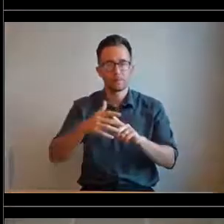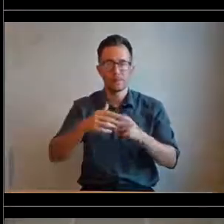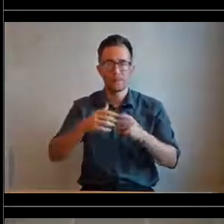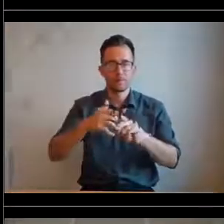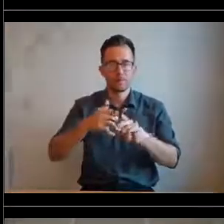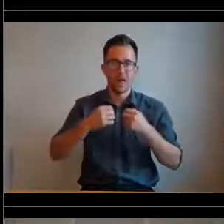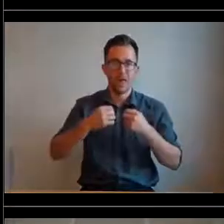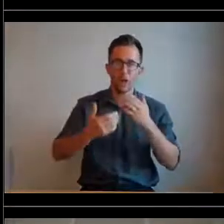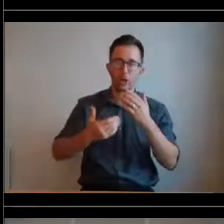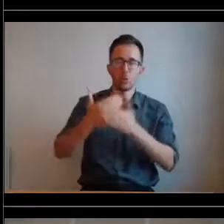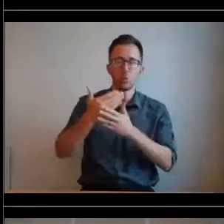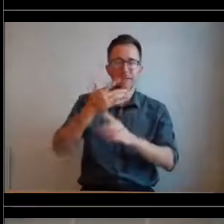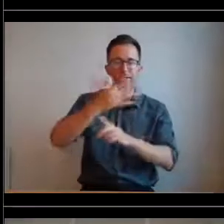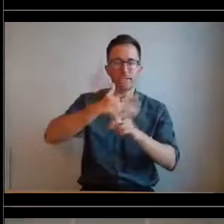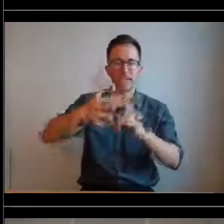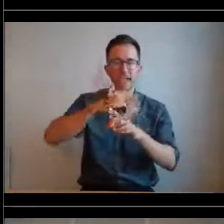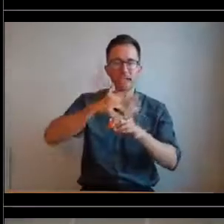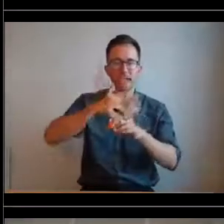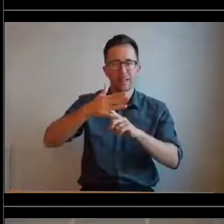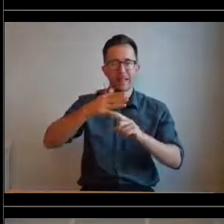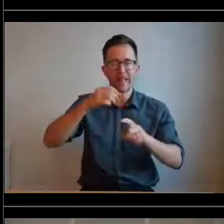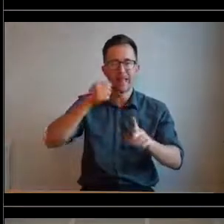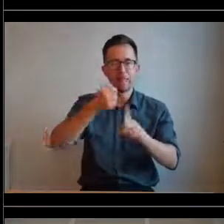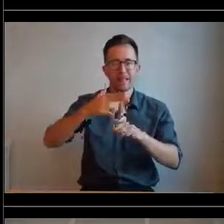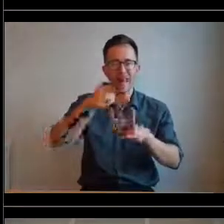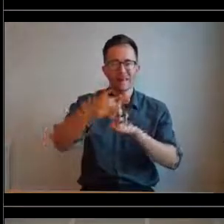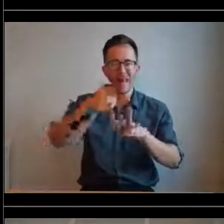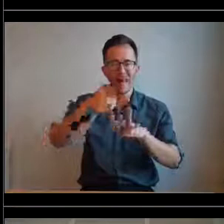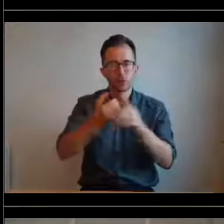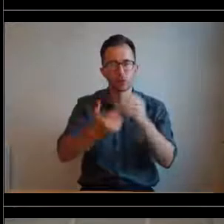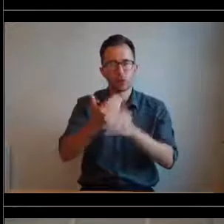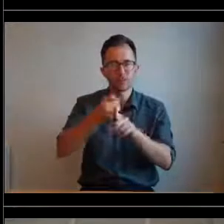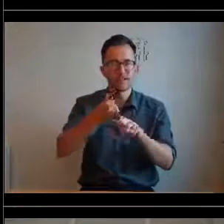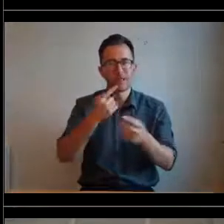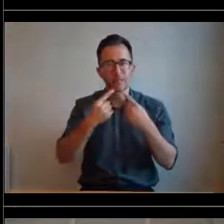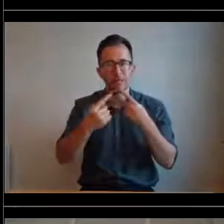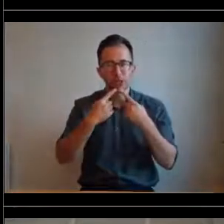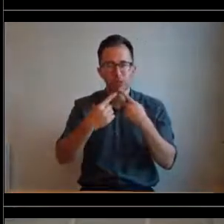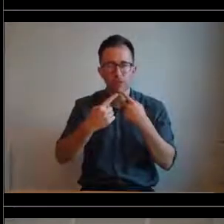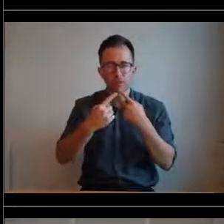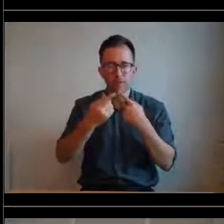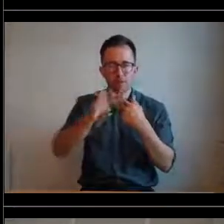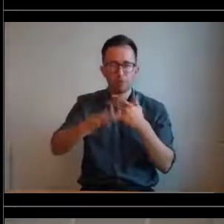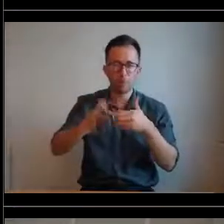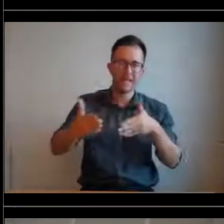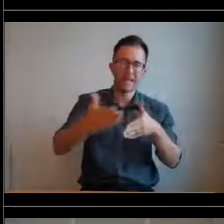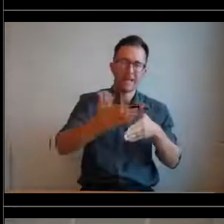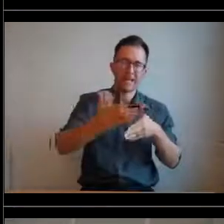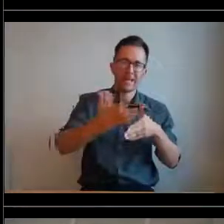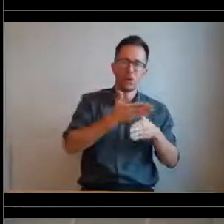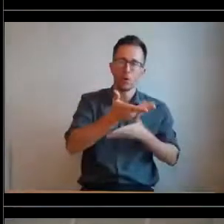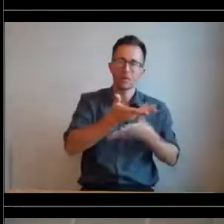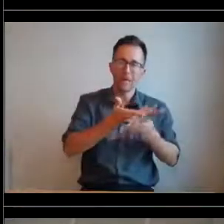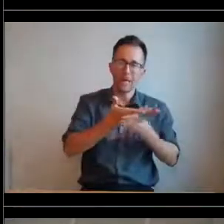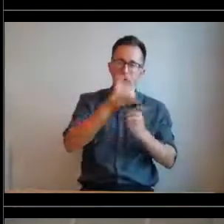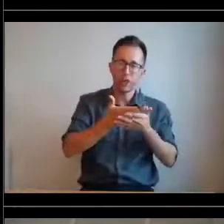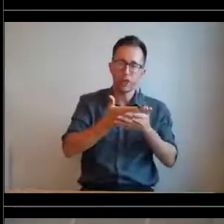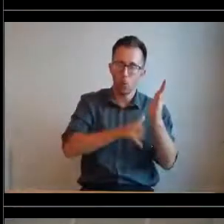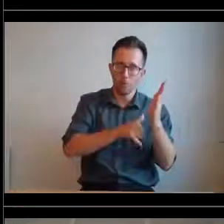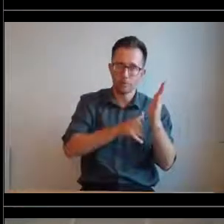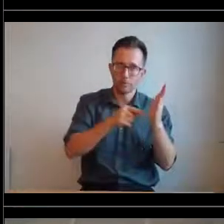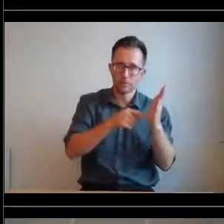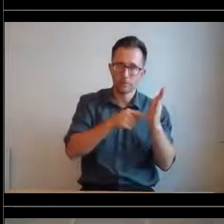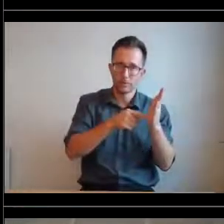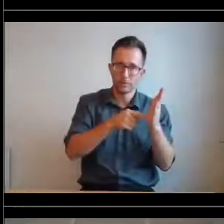updates focus on the effect on the preliminary environmental impact report, not so much, if at all, this person says, on